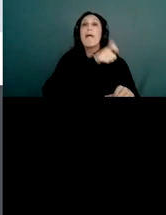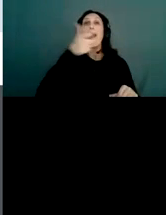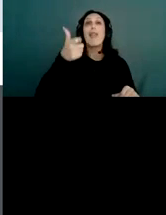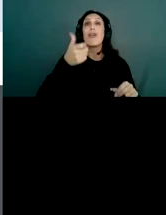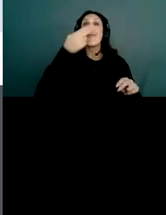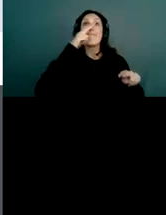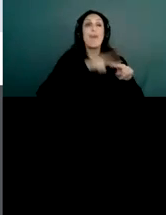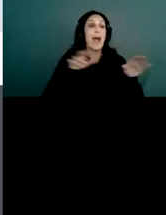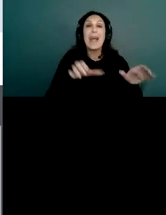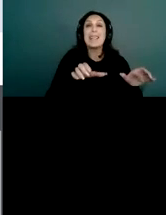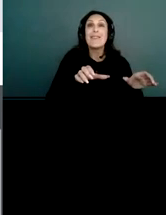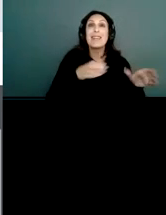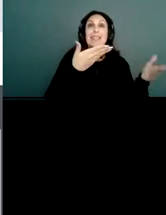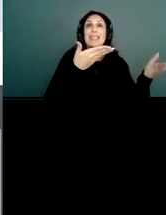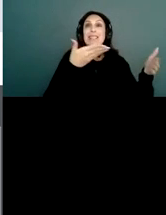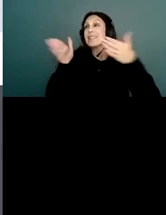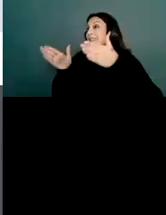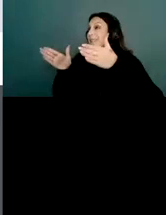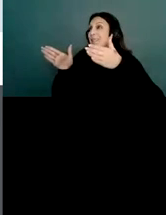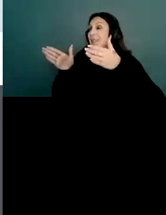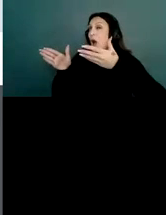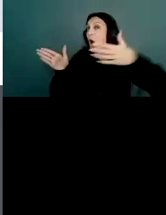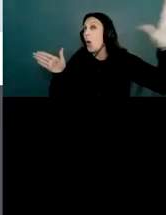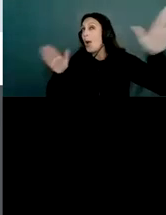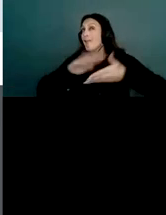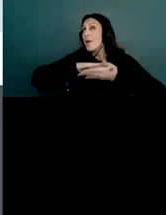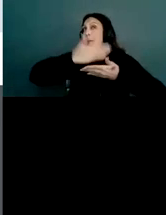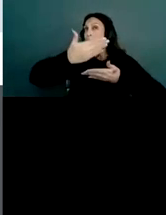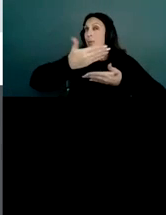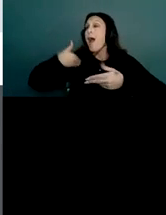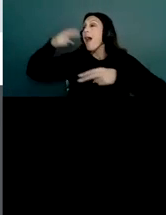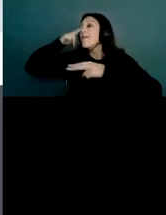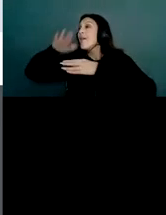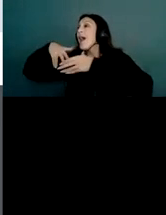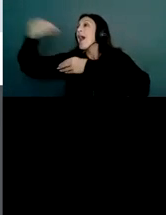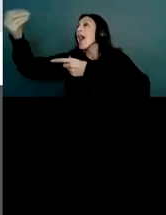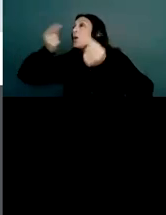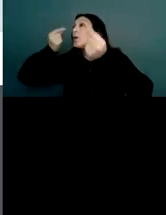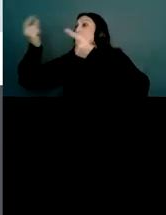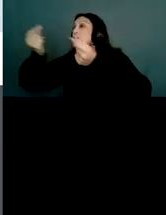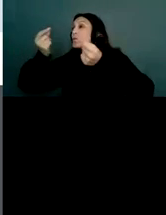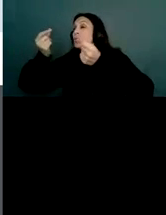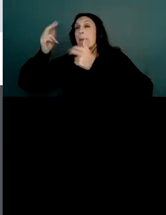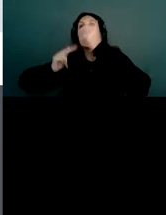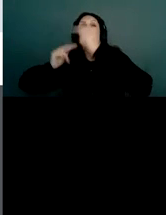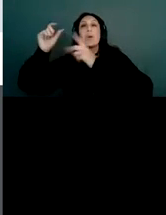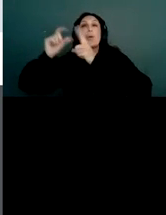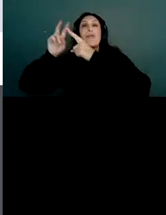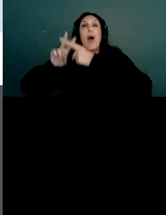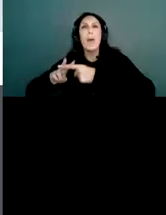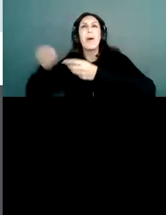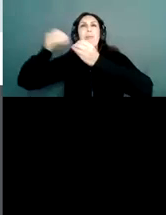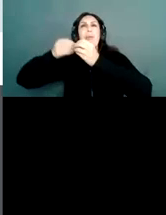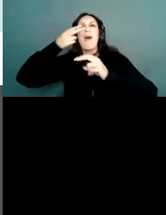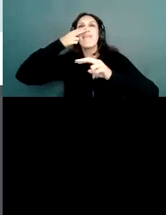would probably engage them with you in literacy. So thank you. PowerUp also has certificates. They look a little different. They